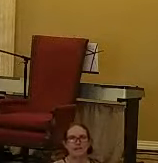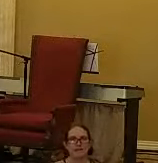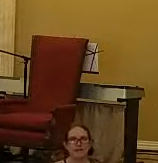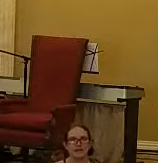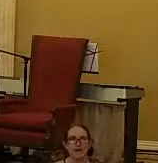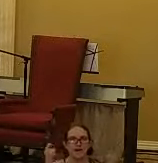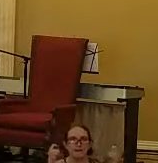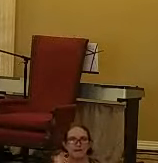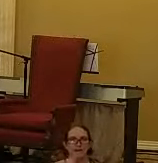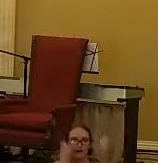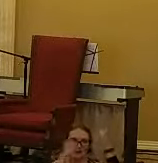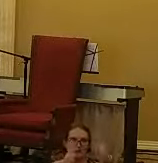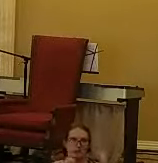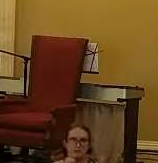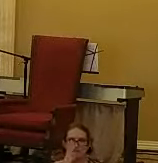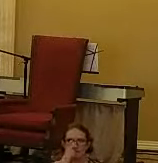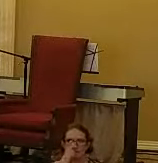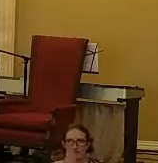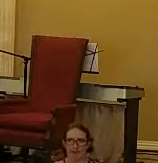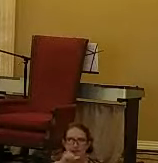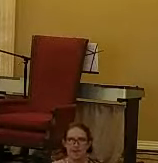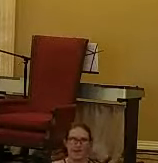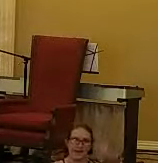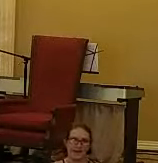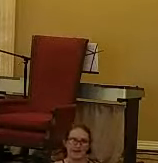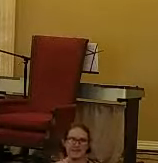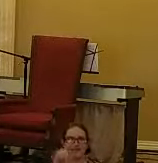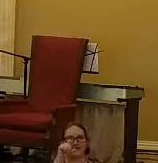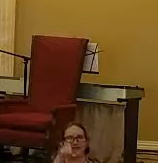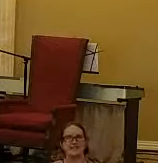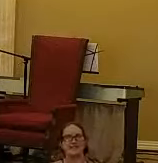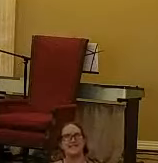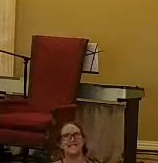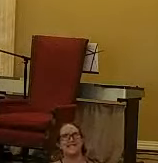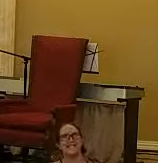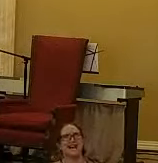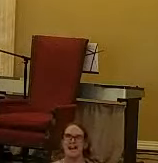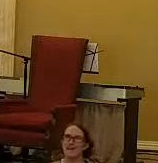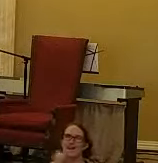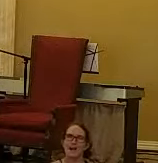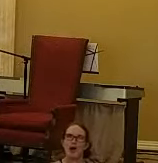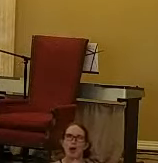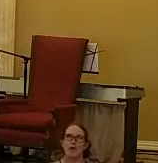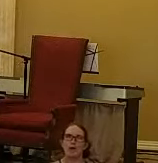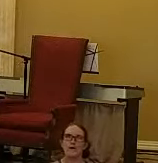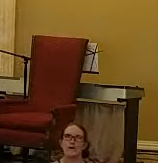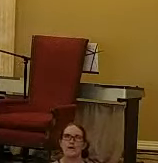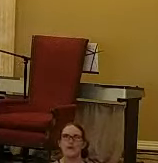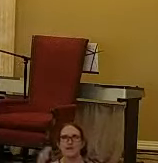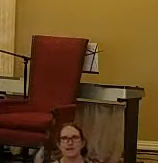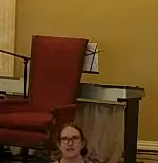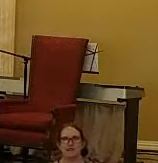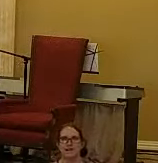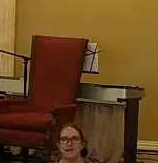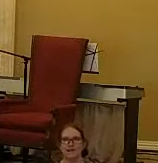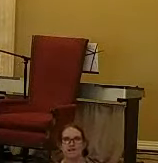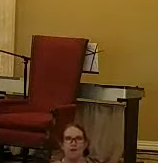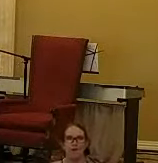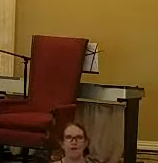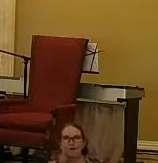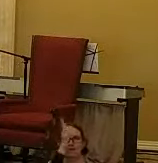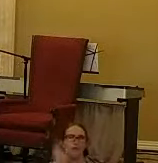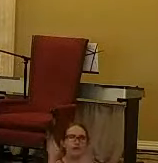Hallelujah. Sometimes I try to act a little dignified, amen, but I can't help but get beside myself because of all that